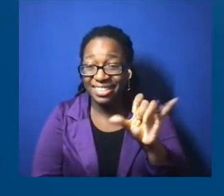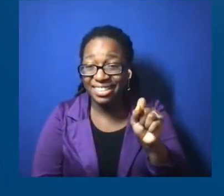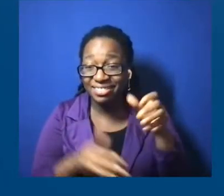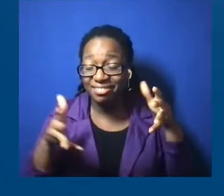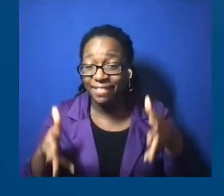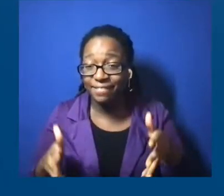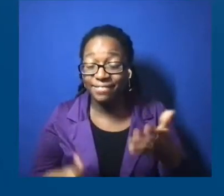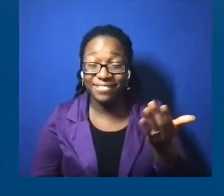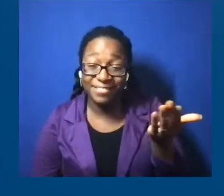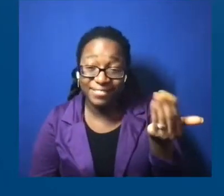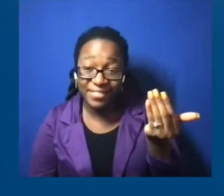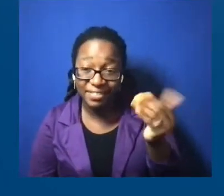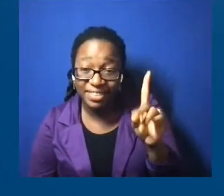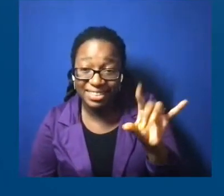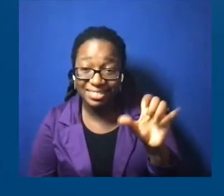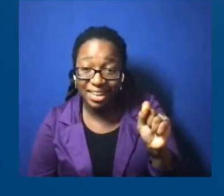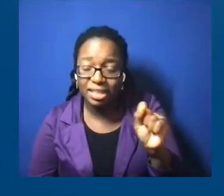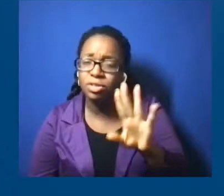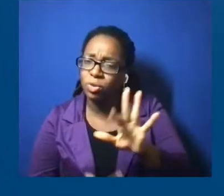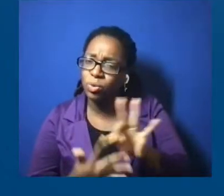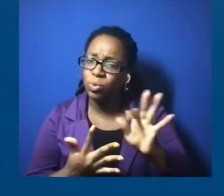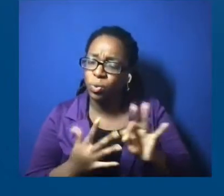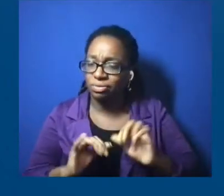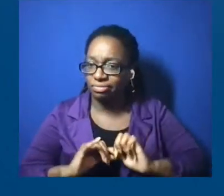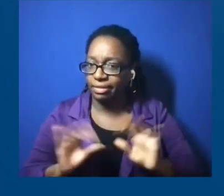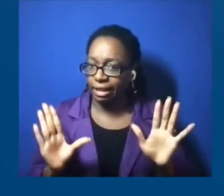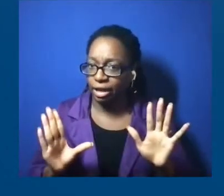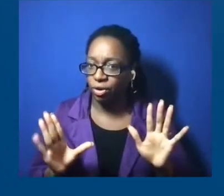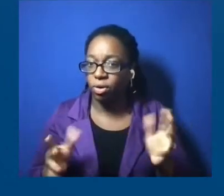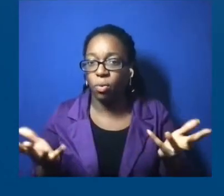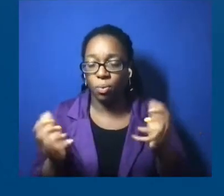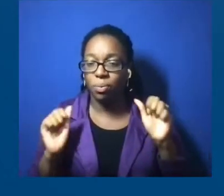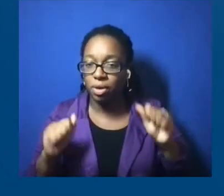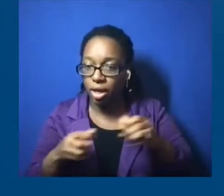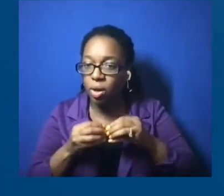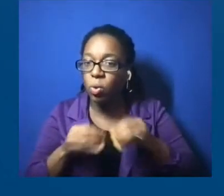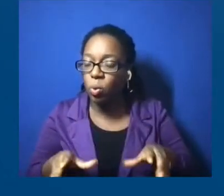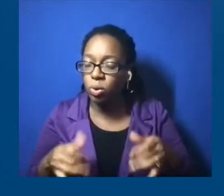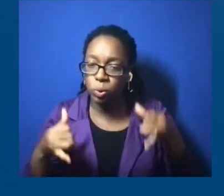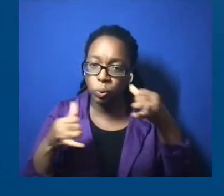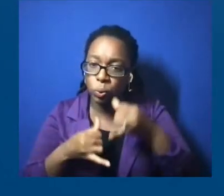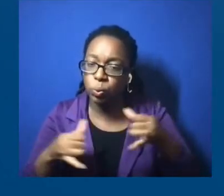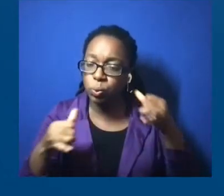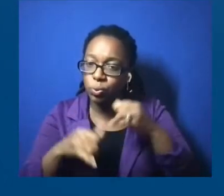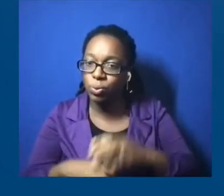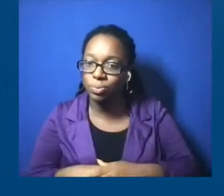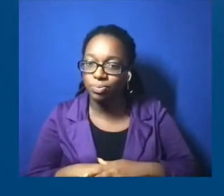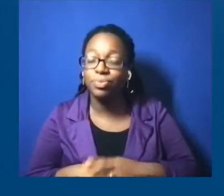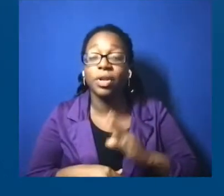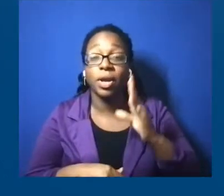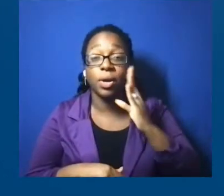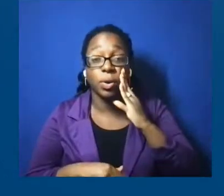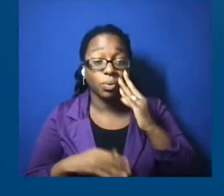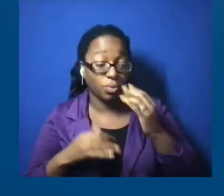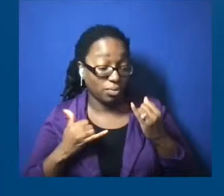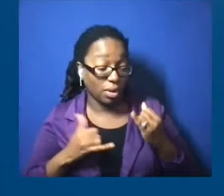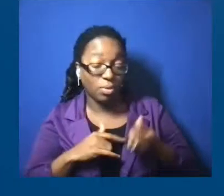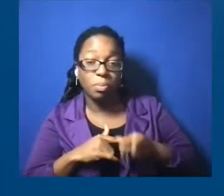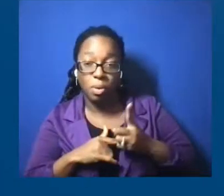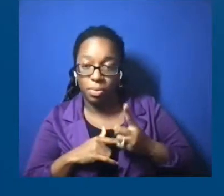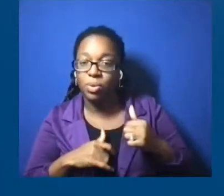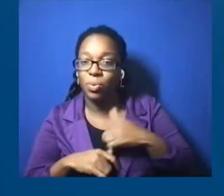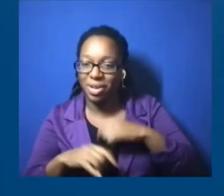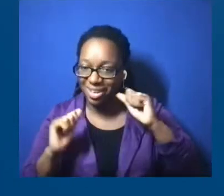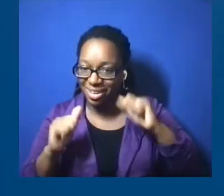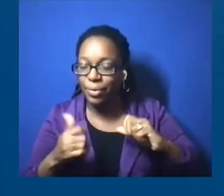The choice couldn't be clearer. The stakes couldn't be higher. I know we can meet the moment. And on the young